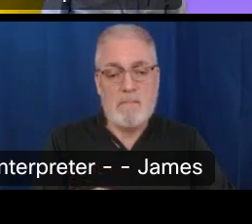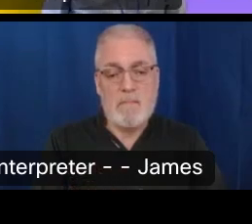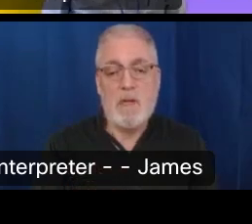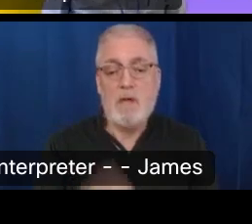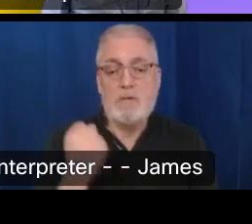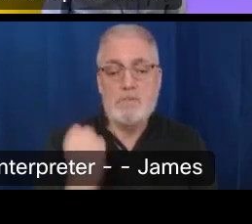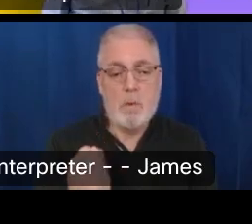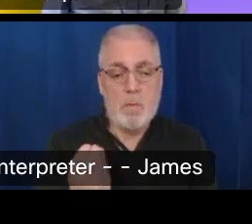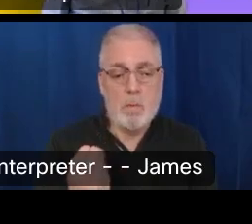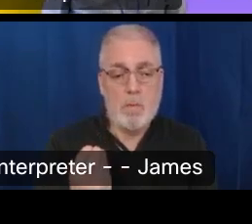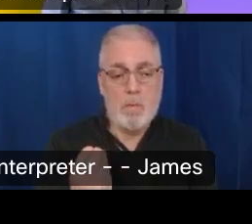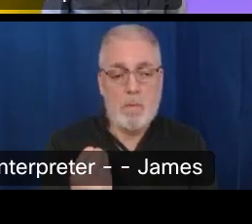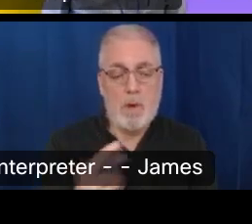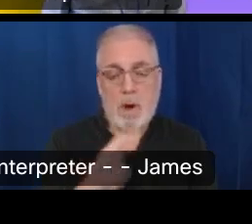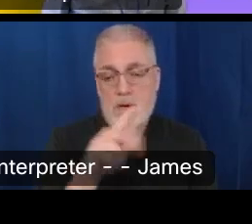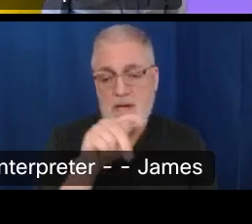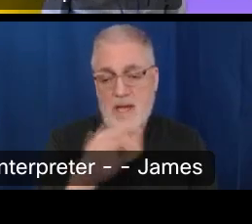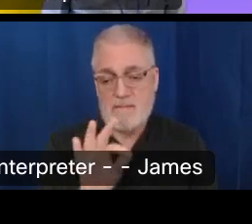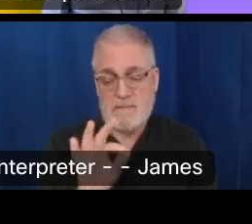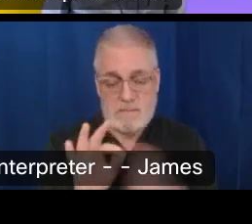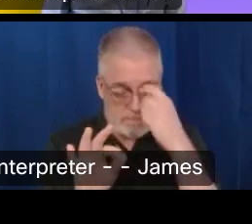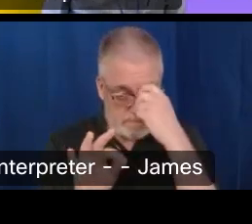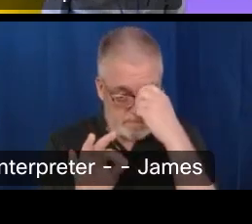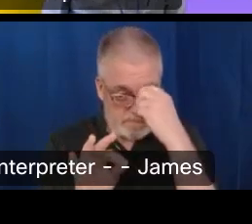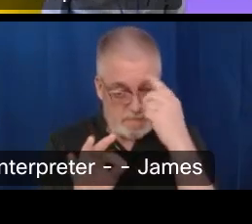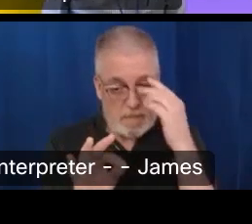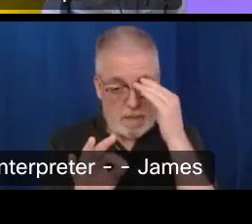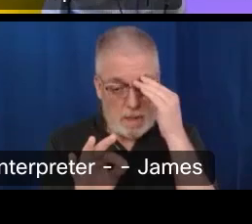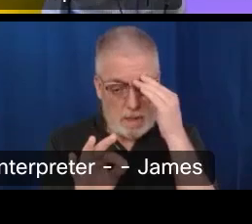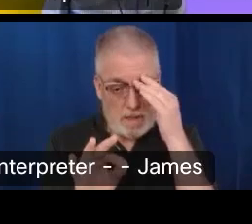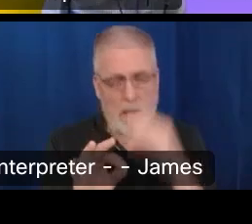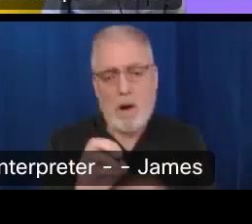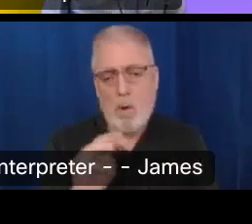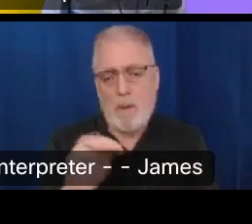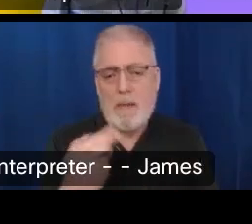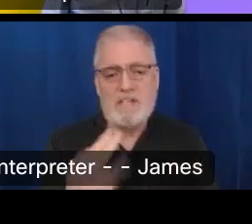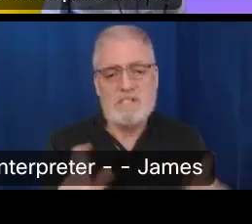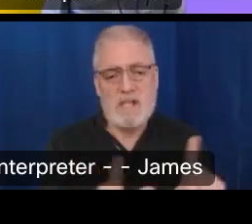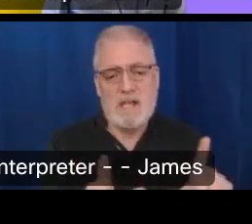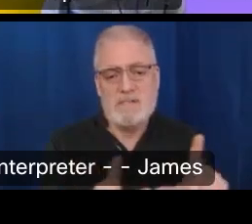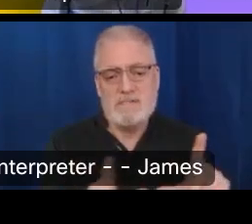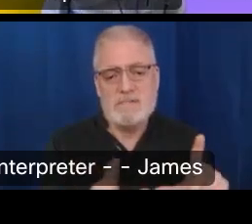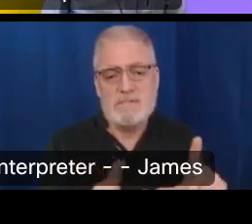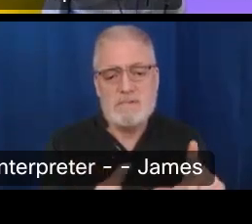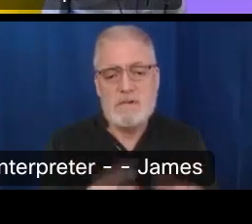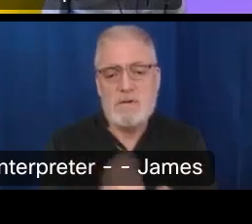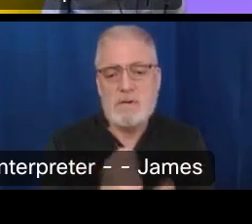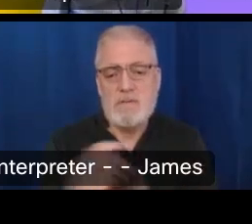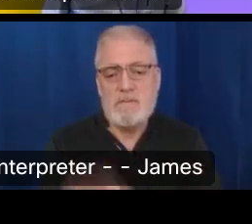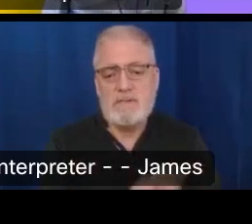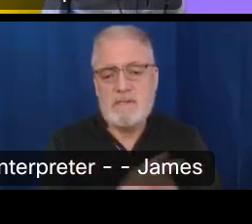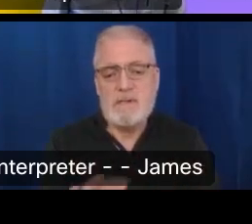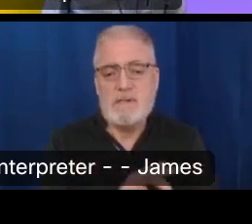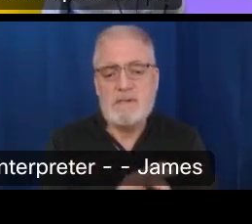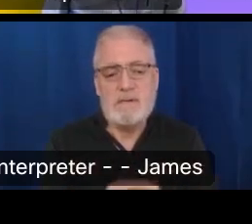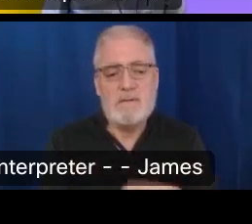So RTFs are OMH licensed treatment facilities that provide time-limited subacute